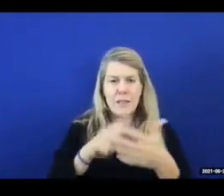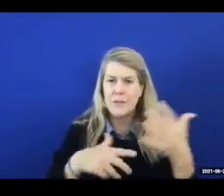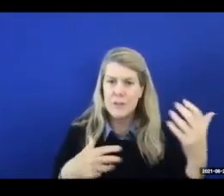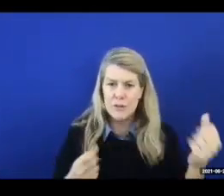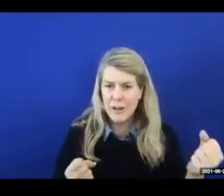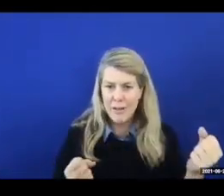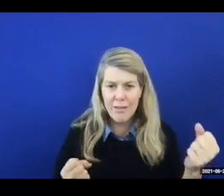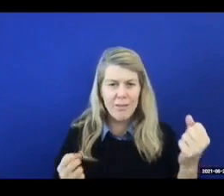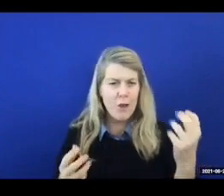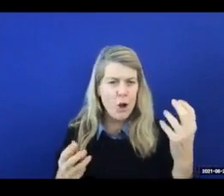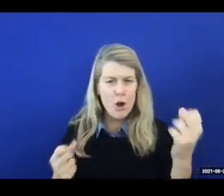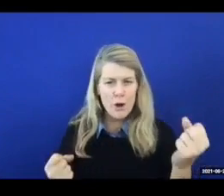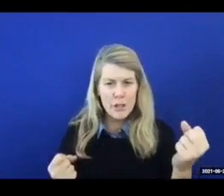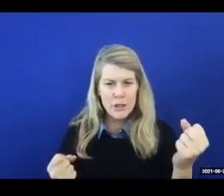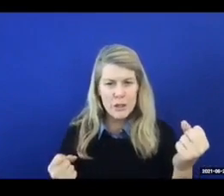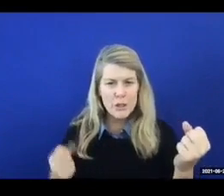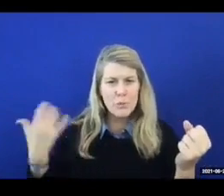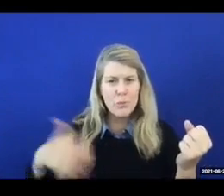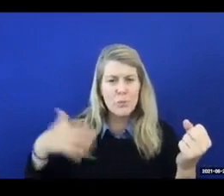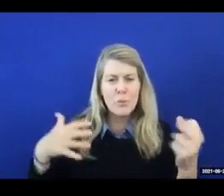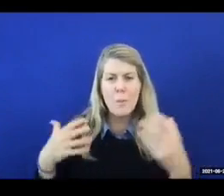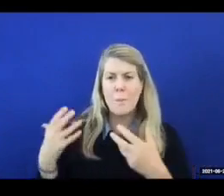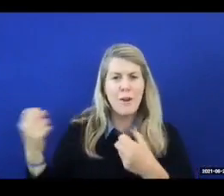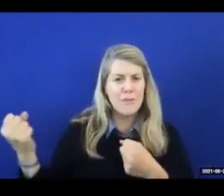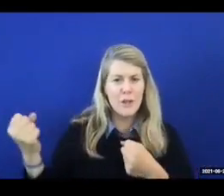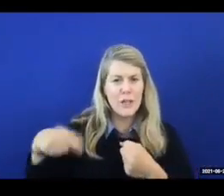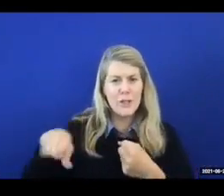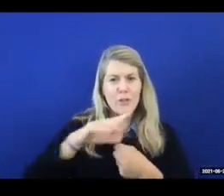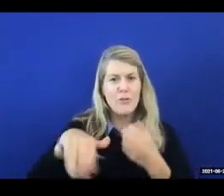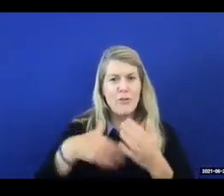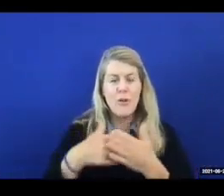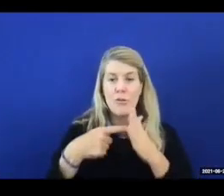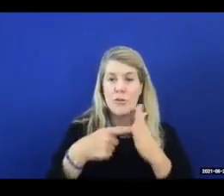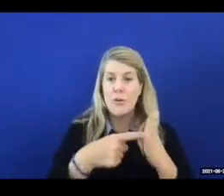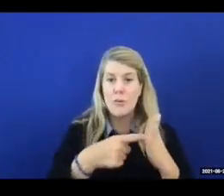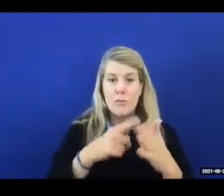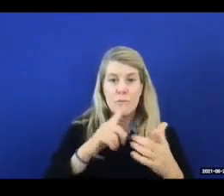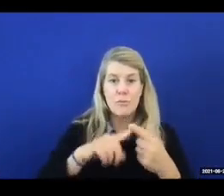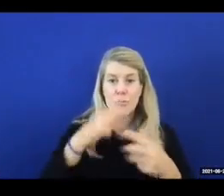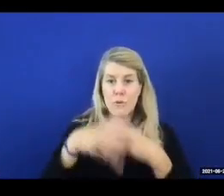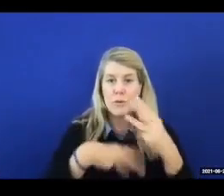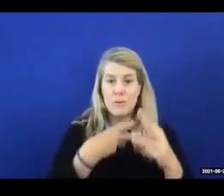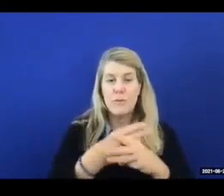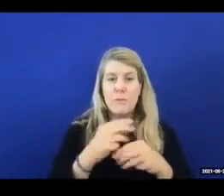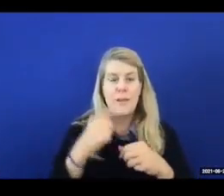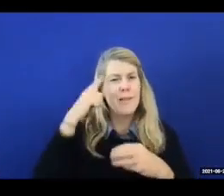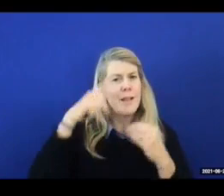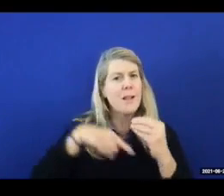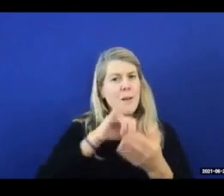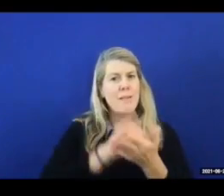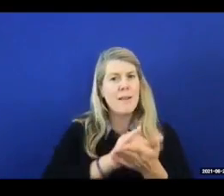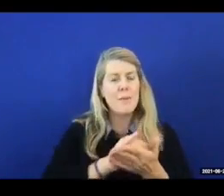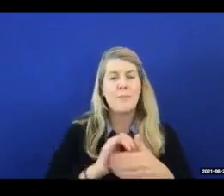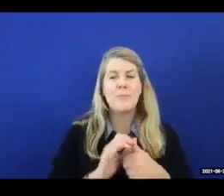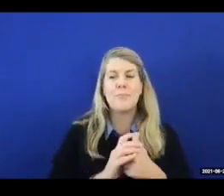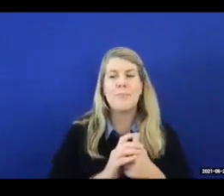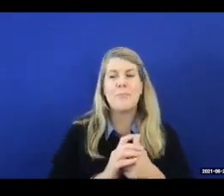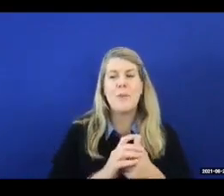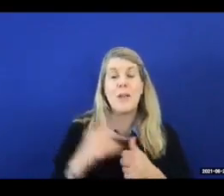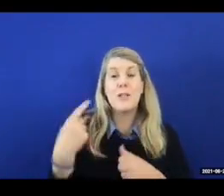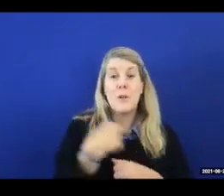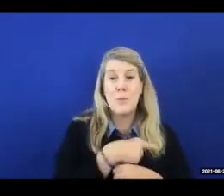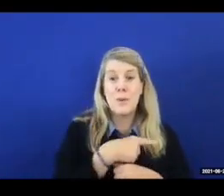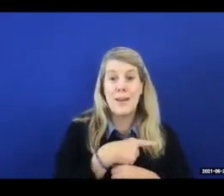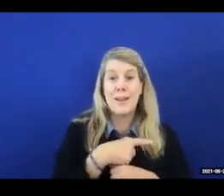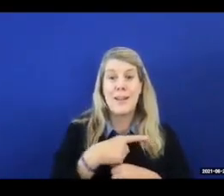courage, what formidable bravery you have all demonstrated to the world. Considering this, your faculty challenge you